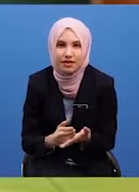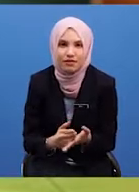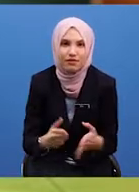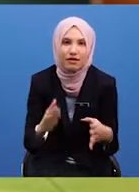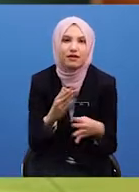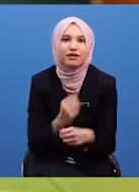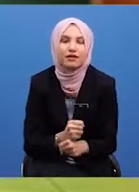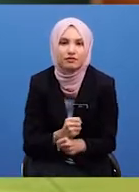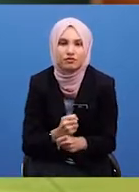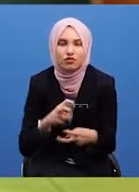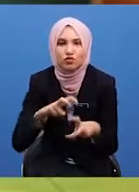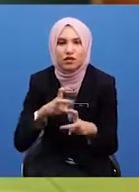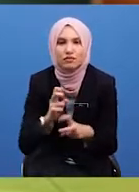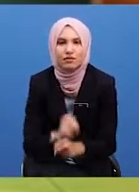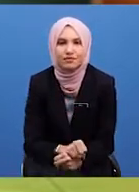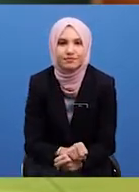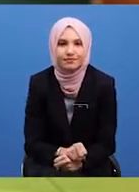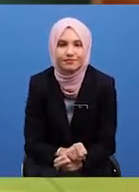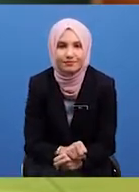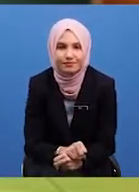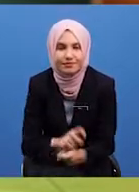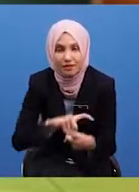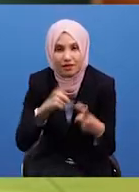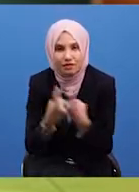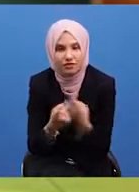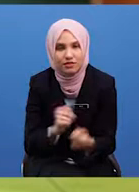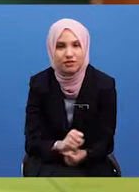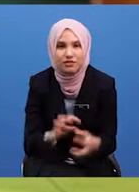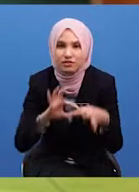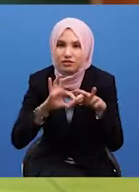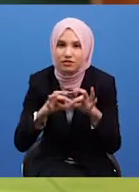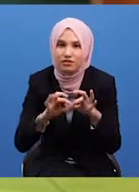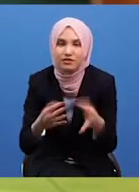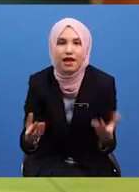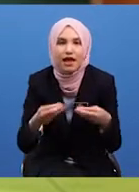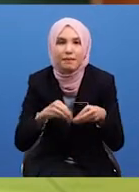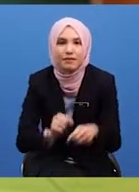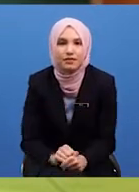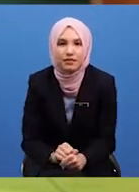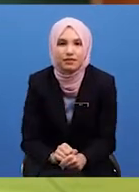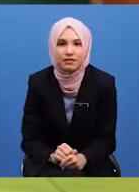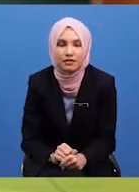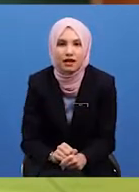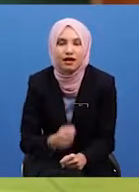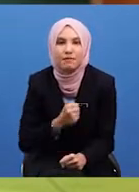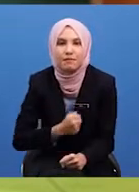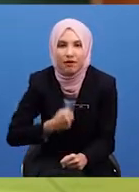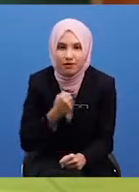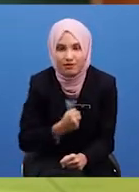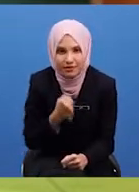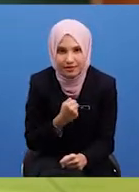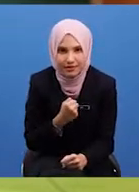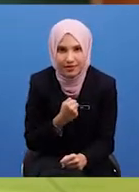Lin into trouble. The twist in the story happens here as Job apologizes to